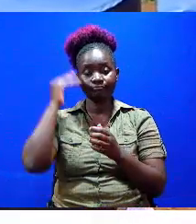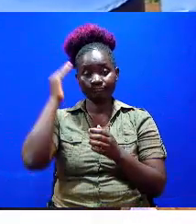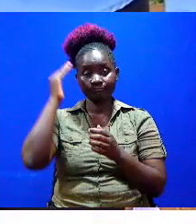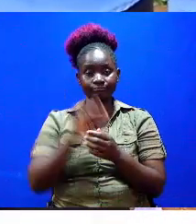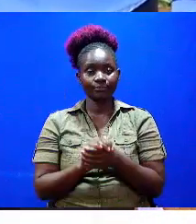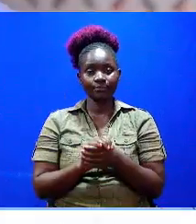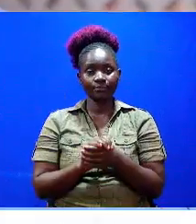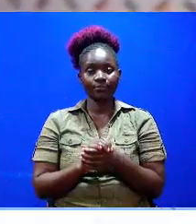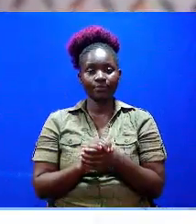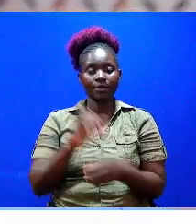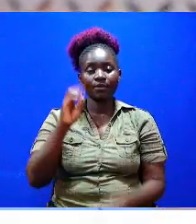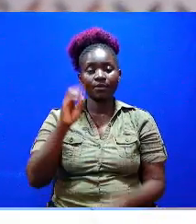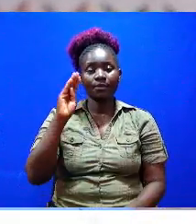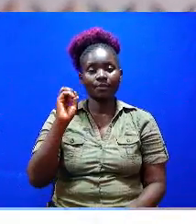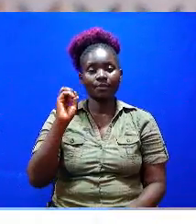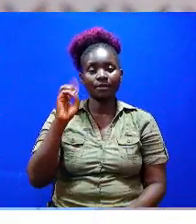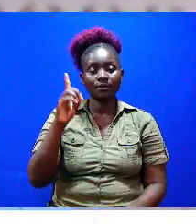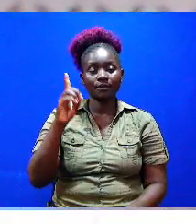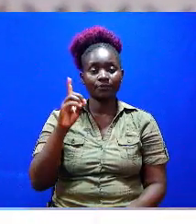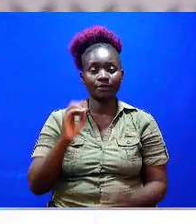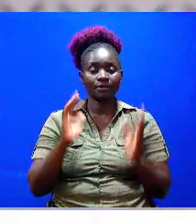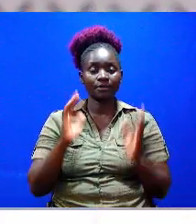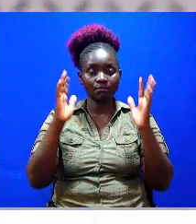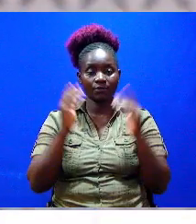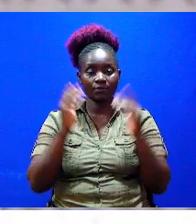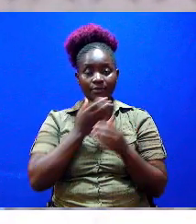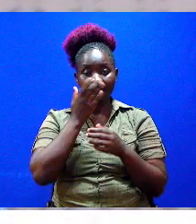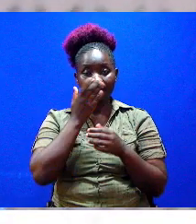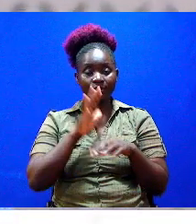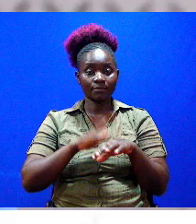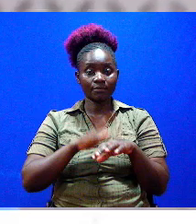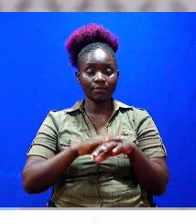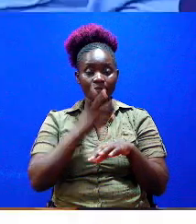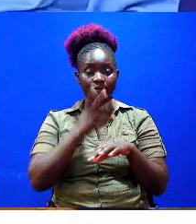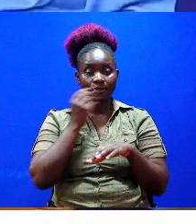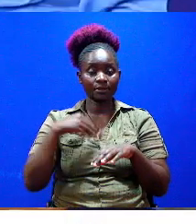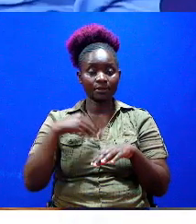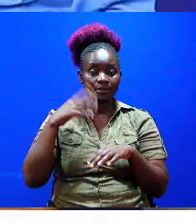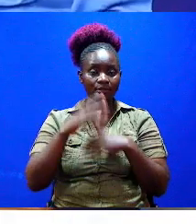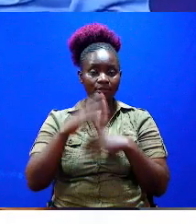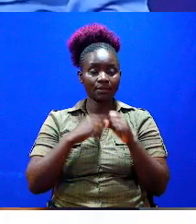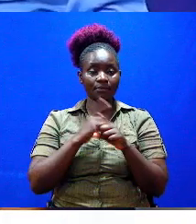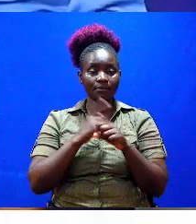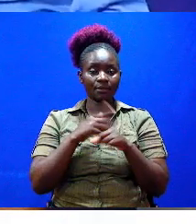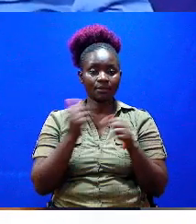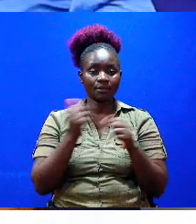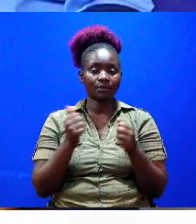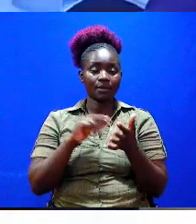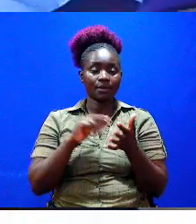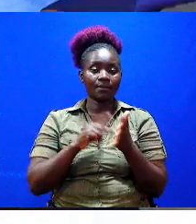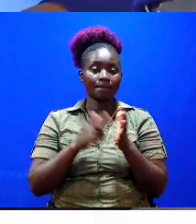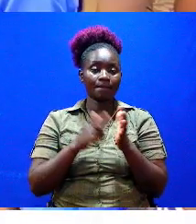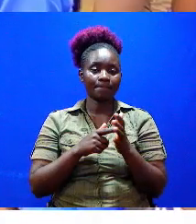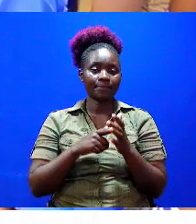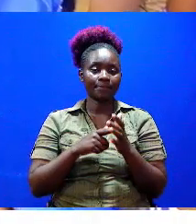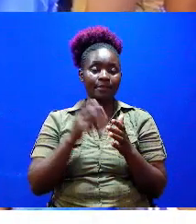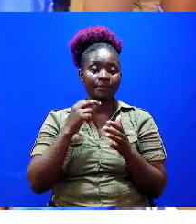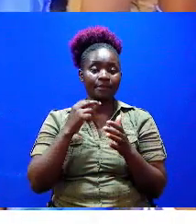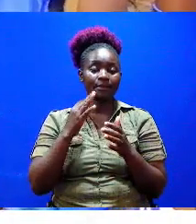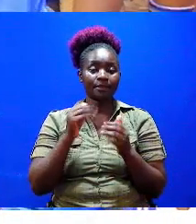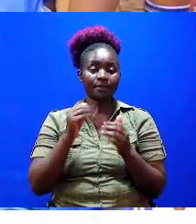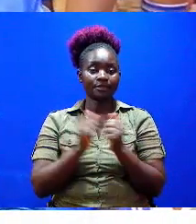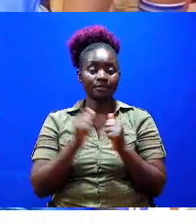Abed Maseno aso gochengera amachibu ama yo mwaka oeta asebabwate emini ya 316 nonya naboni